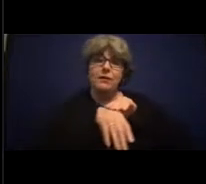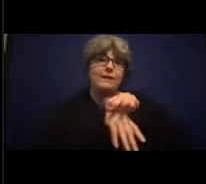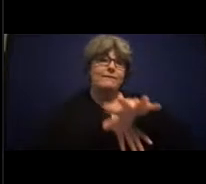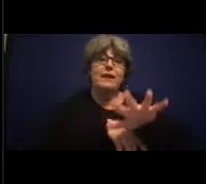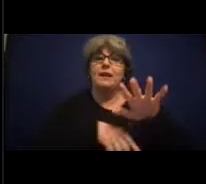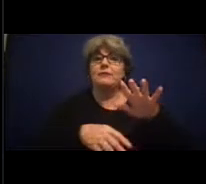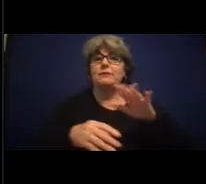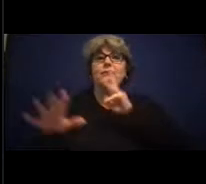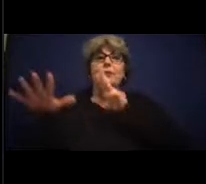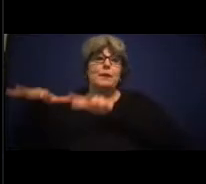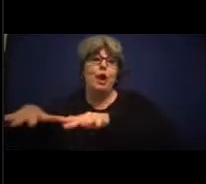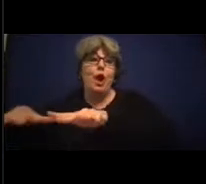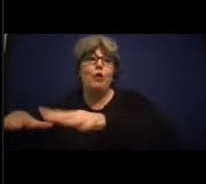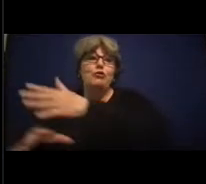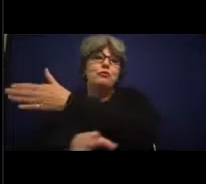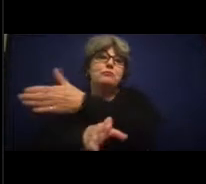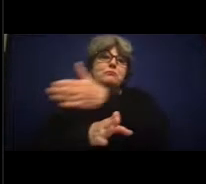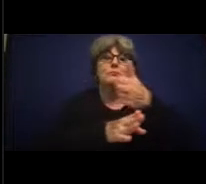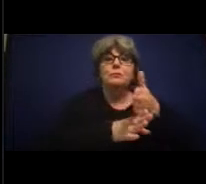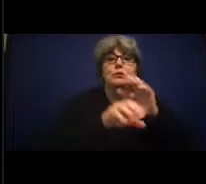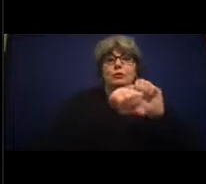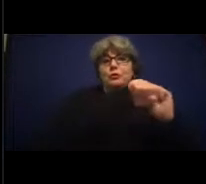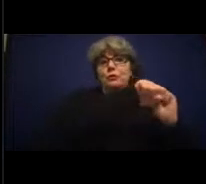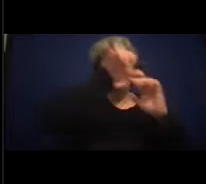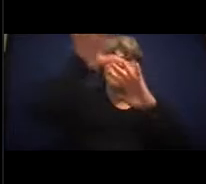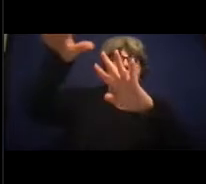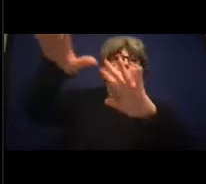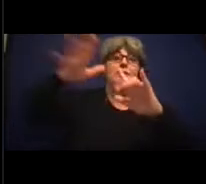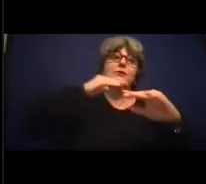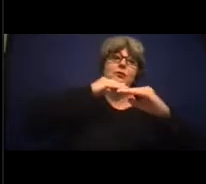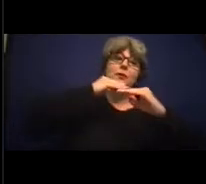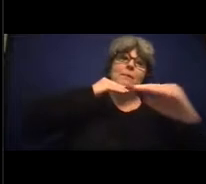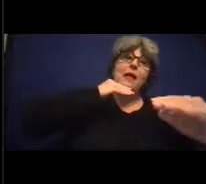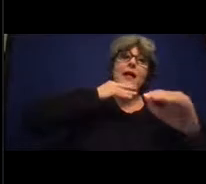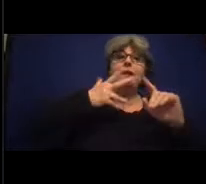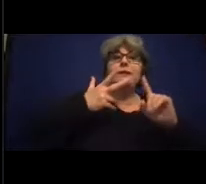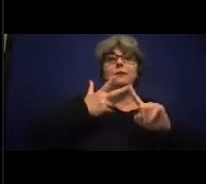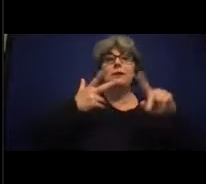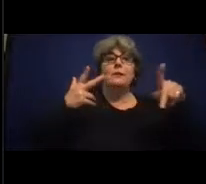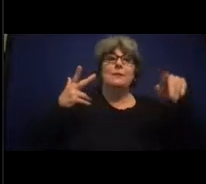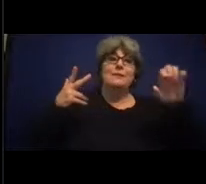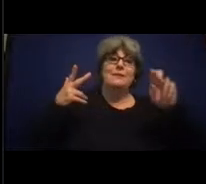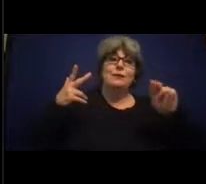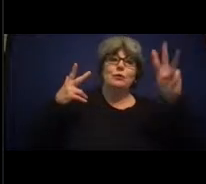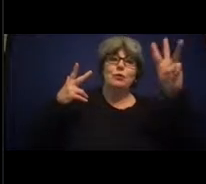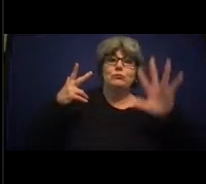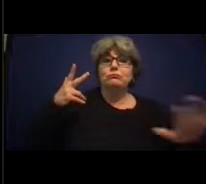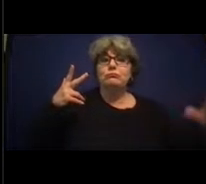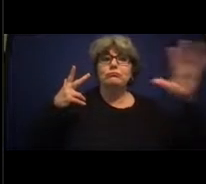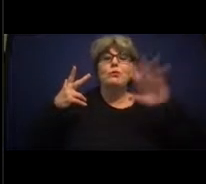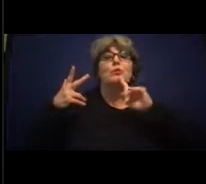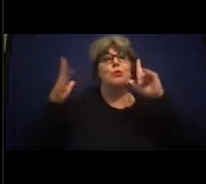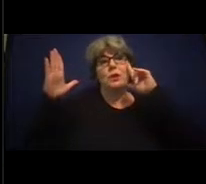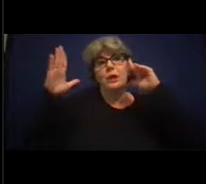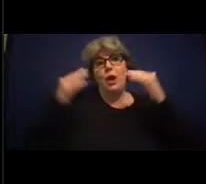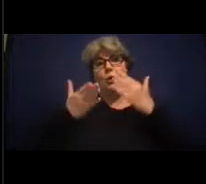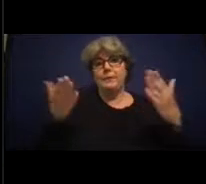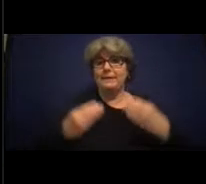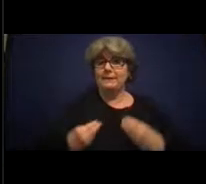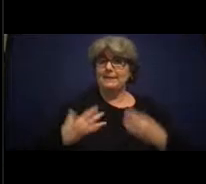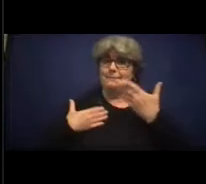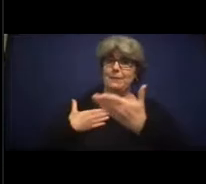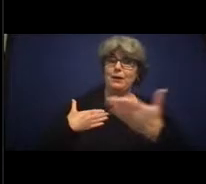from the ocean, all the way to the mountains, to the Great Plains, to the Pacific Northwest. And we really are hoping that this inspires you to